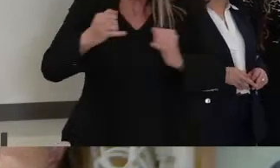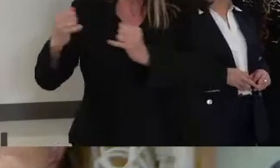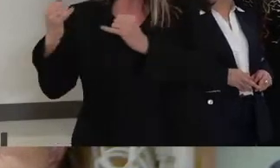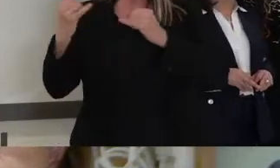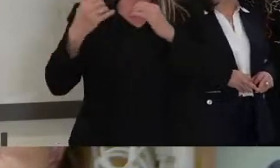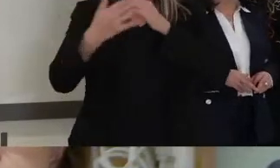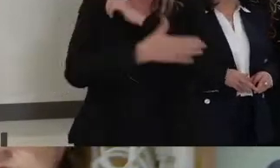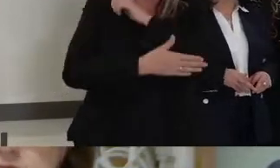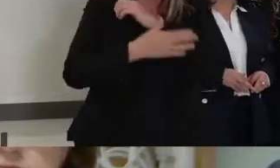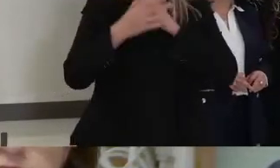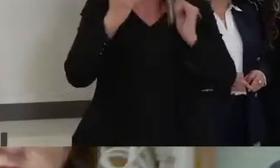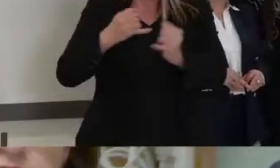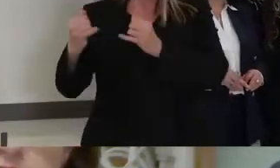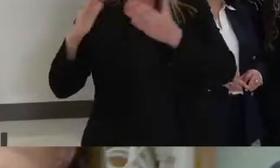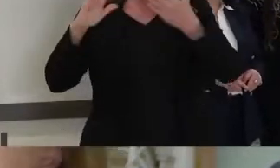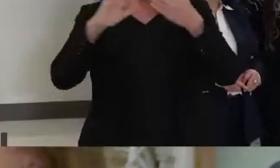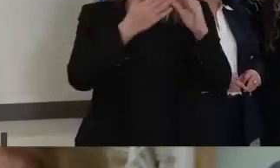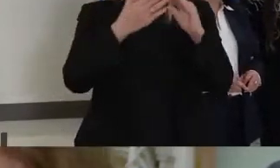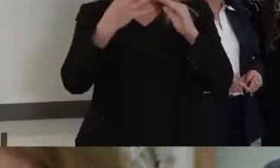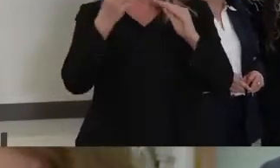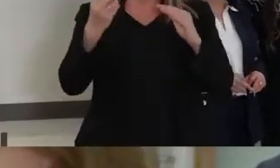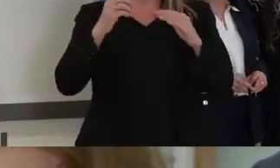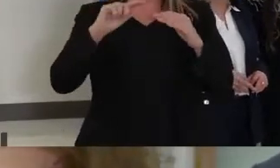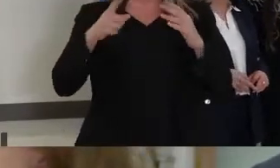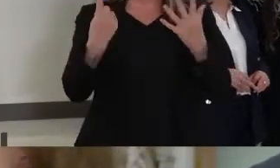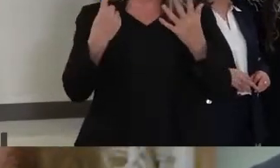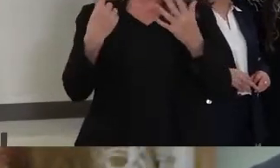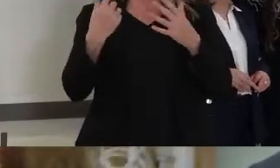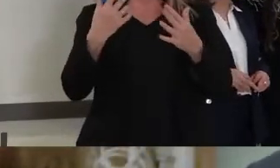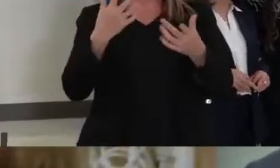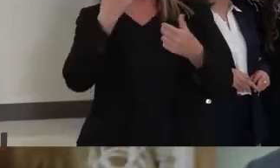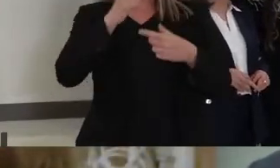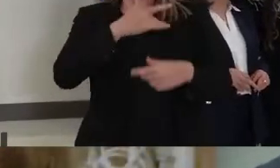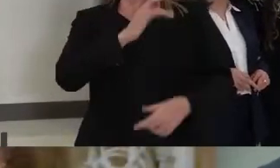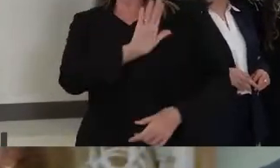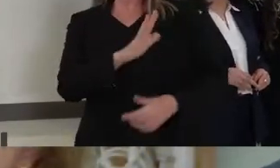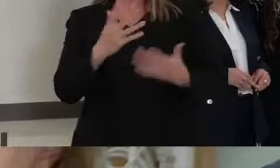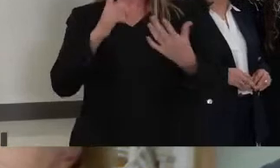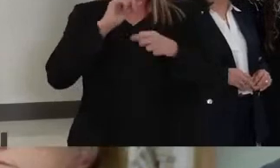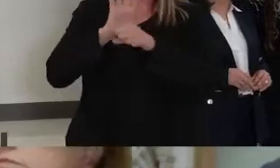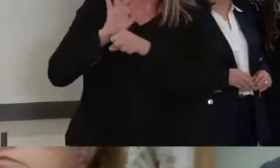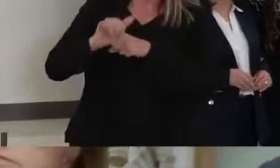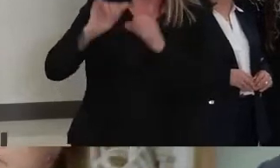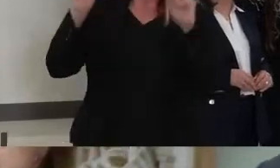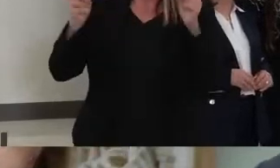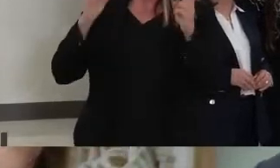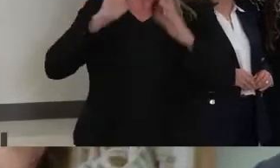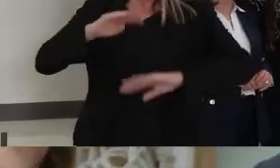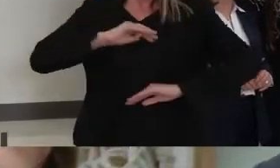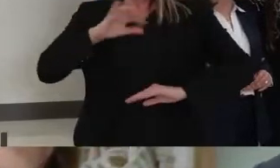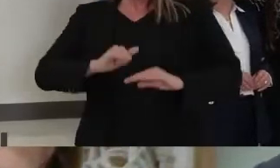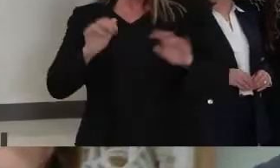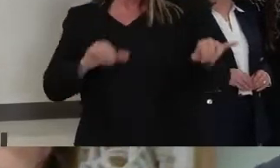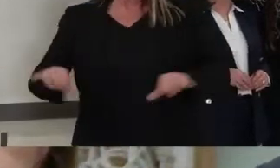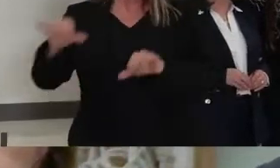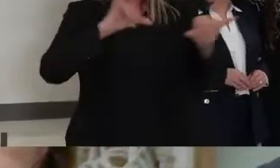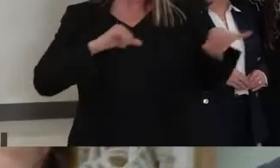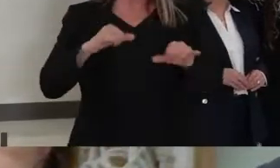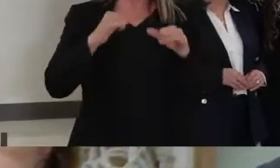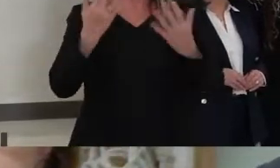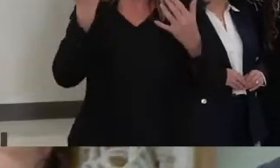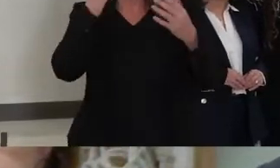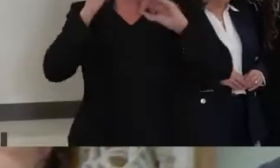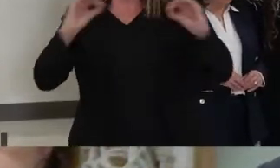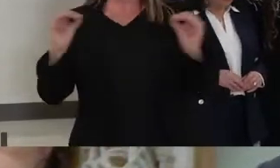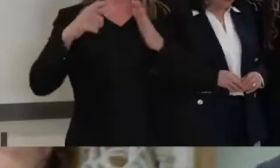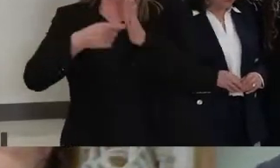or individual cities that by force of personality or real commitment to an issue will meet that standard absent the requirement, but not